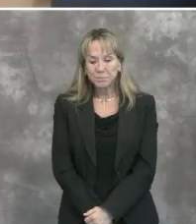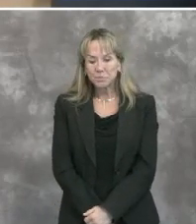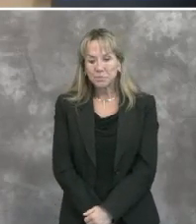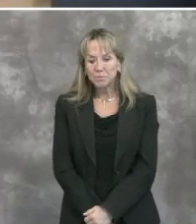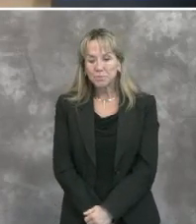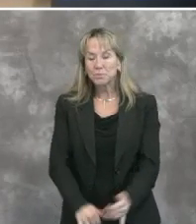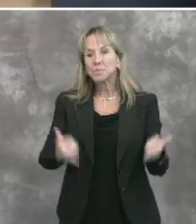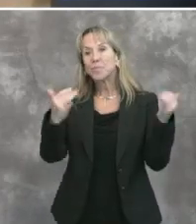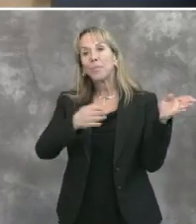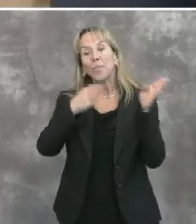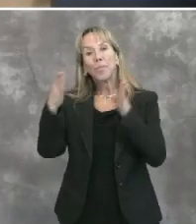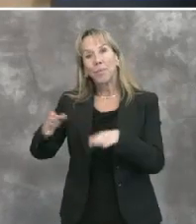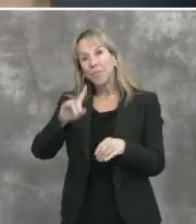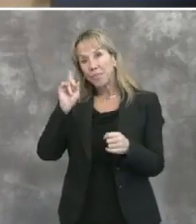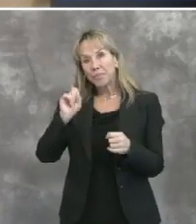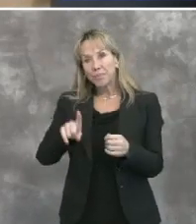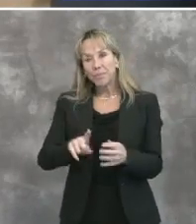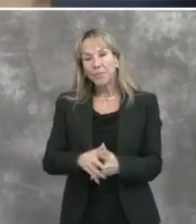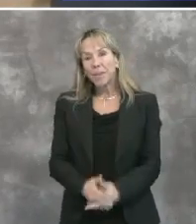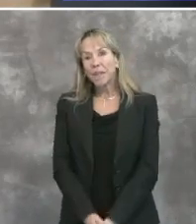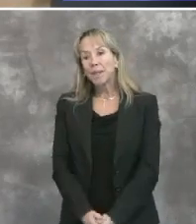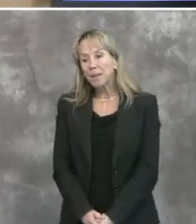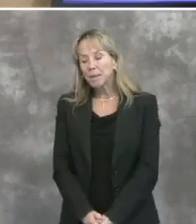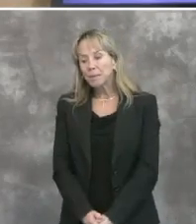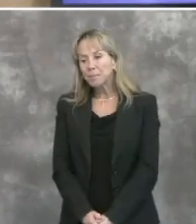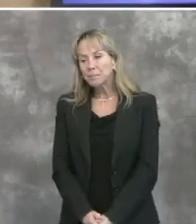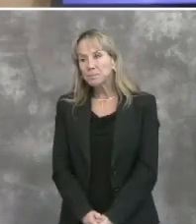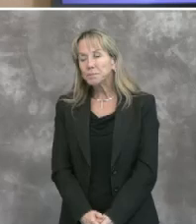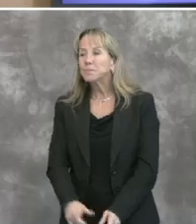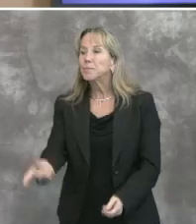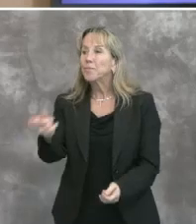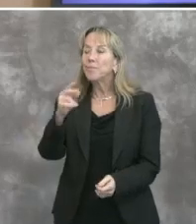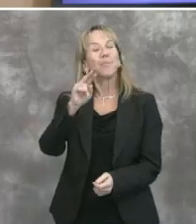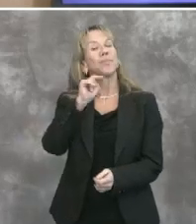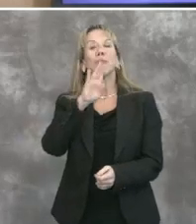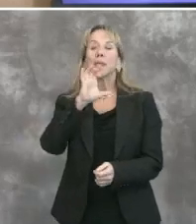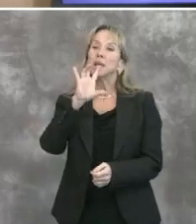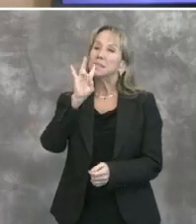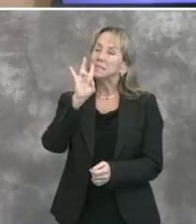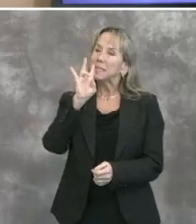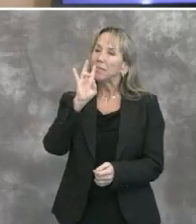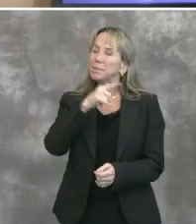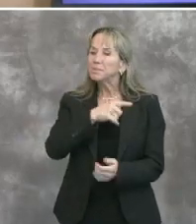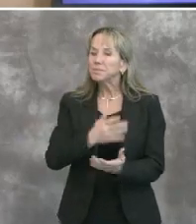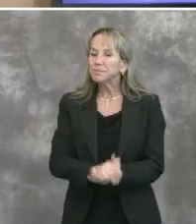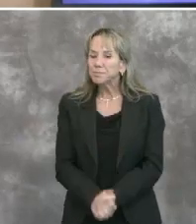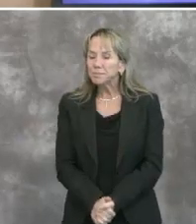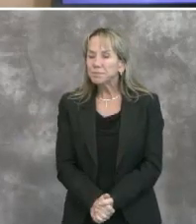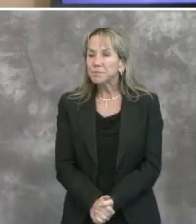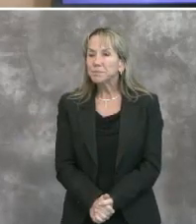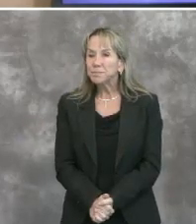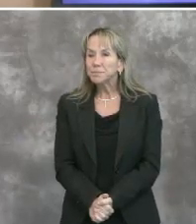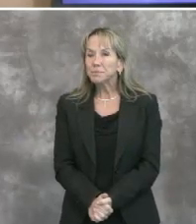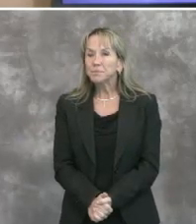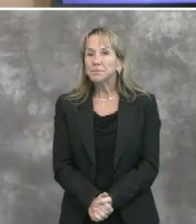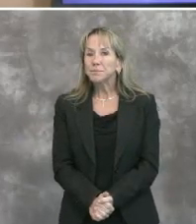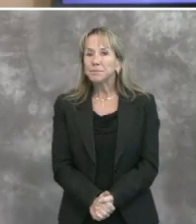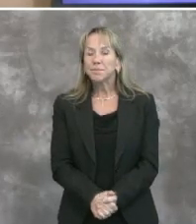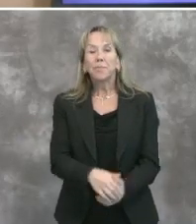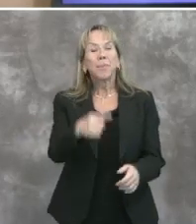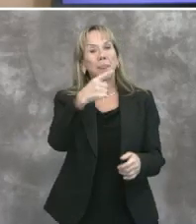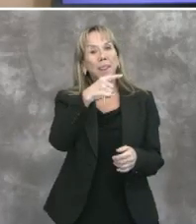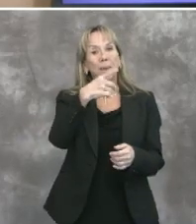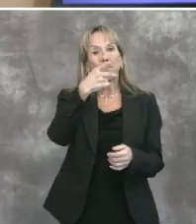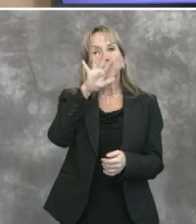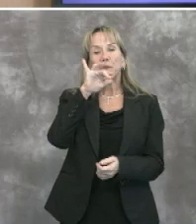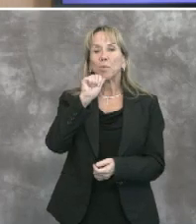Okay, let's go to the next question. NBC 7, please state your name and question. Hi there, this